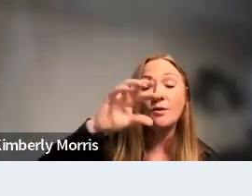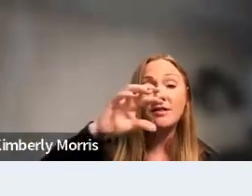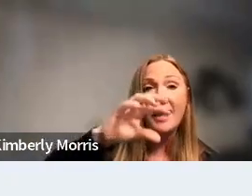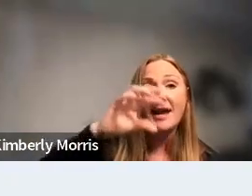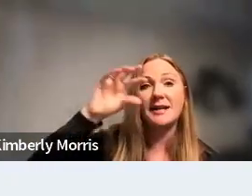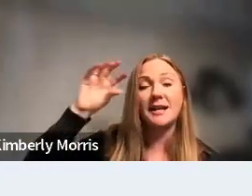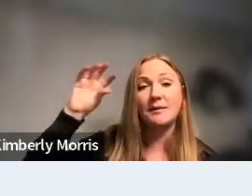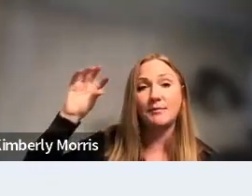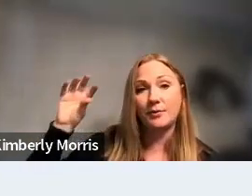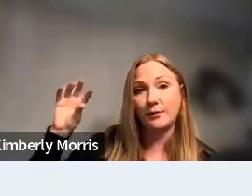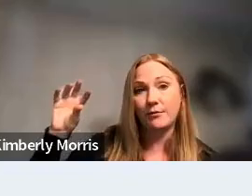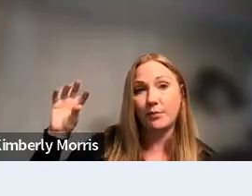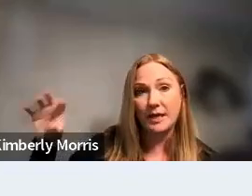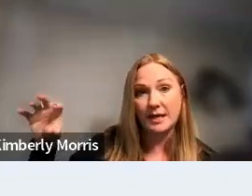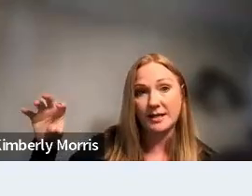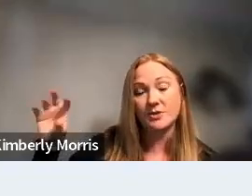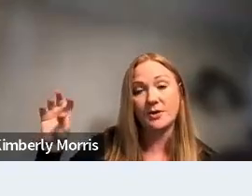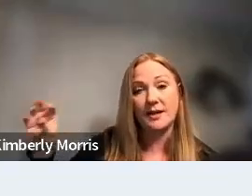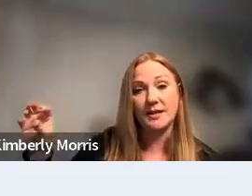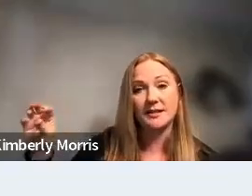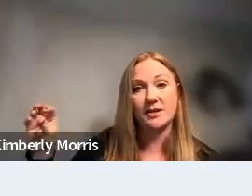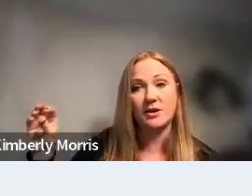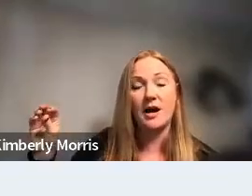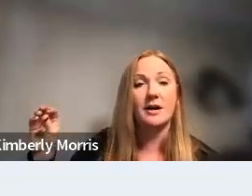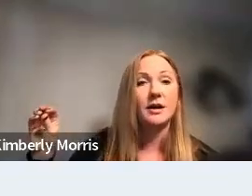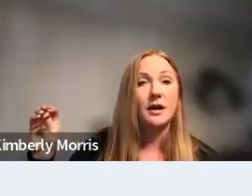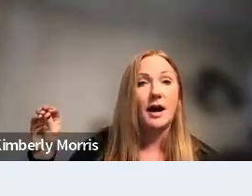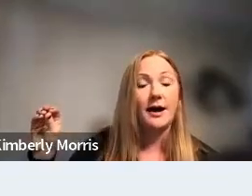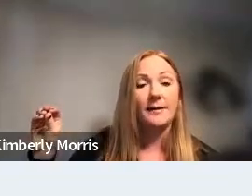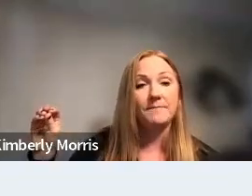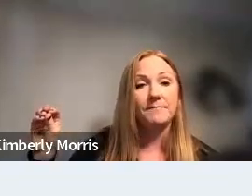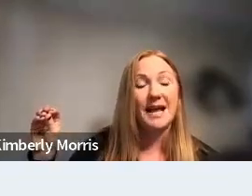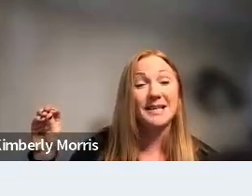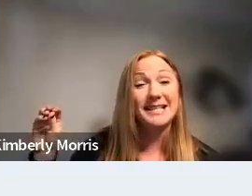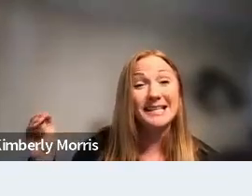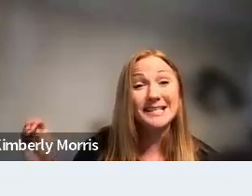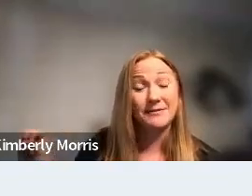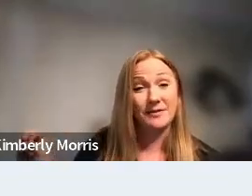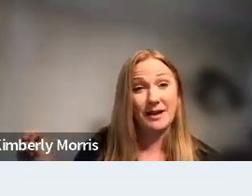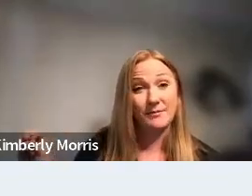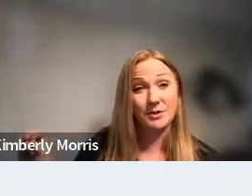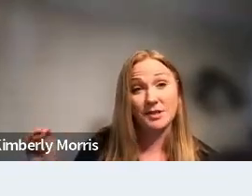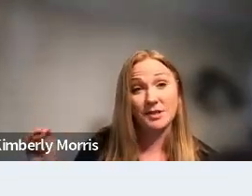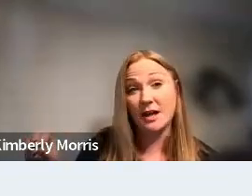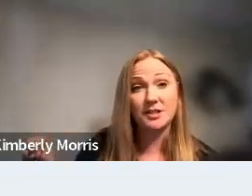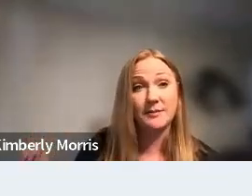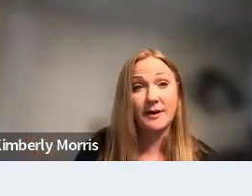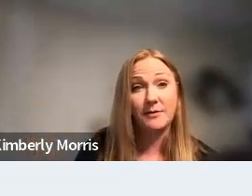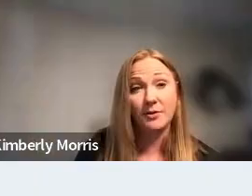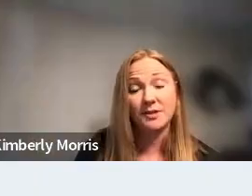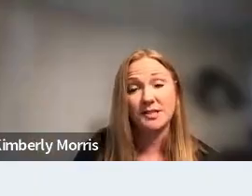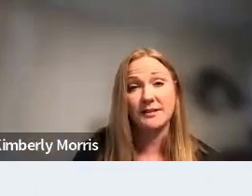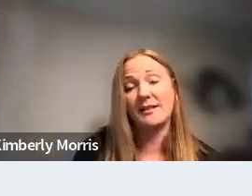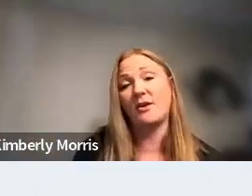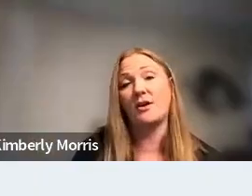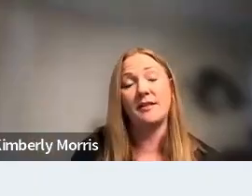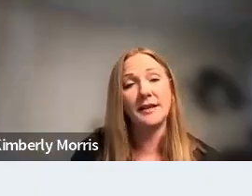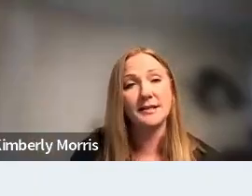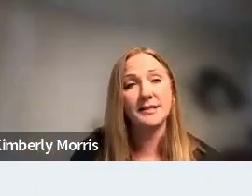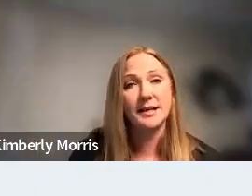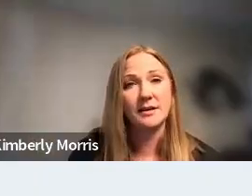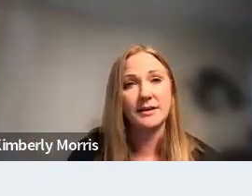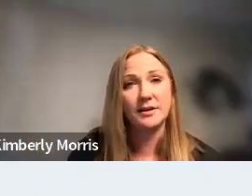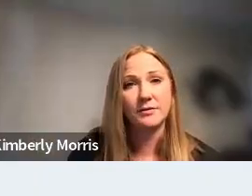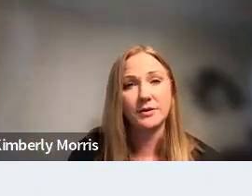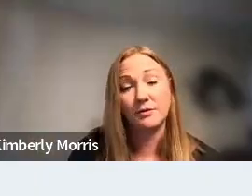we know then can improve weakness or things that are not as easy for them? So it's not just about focusing on